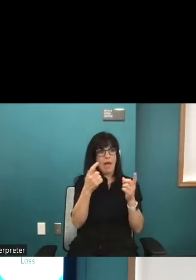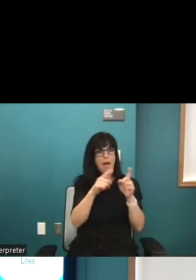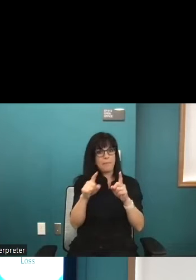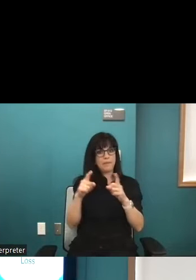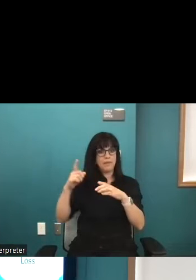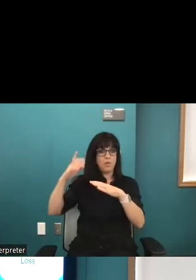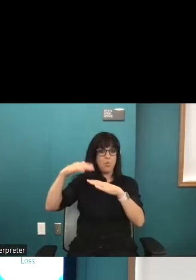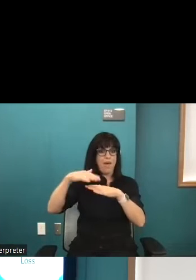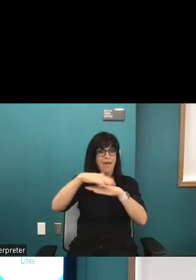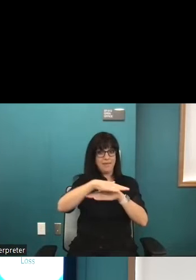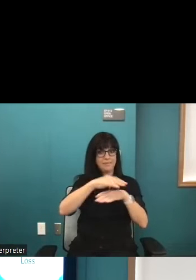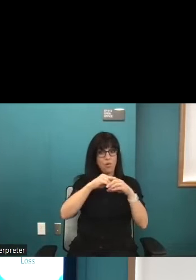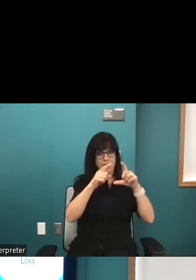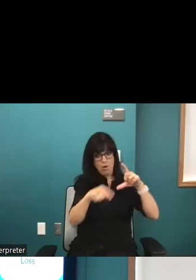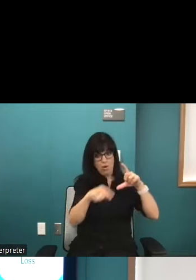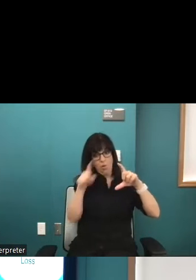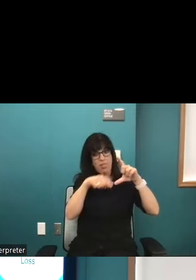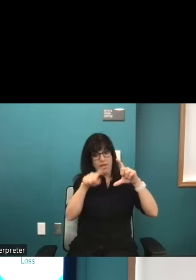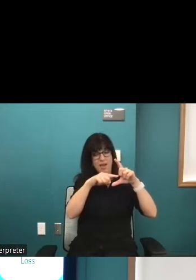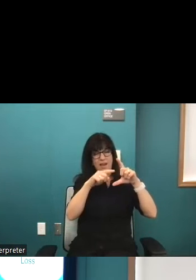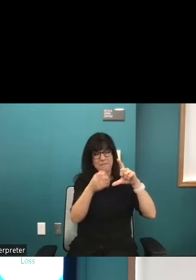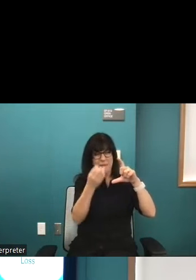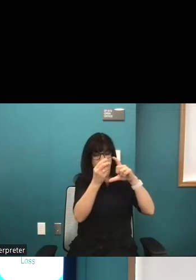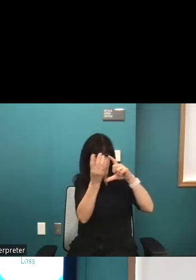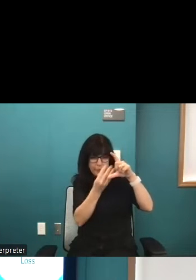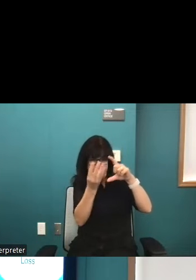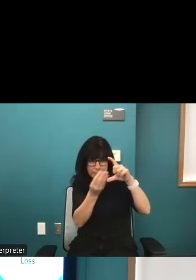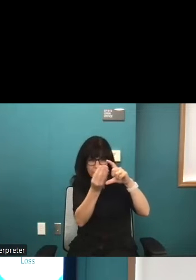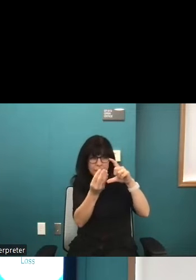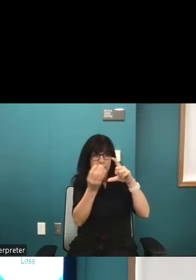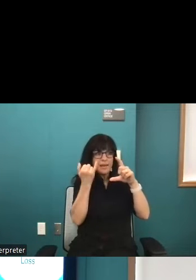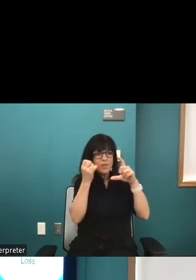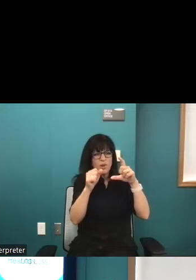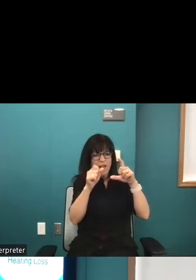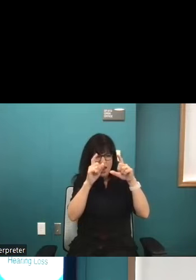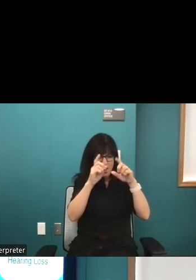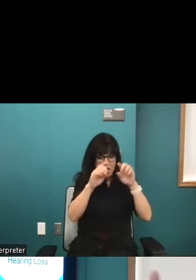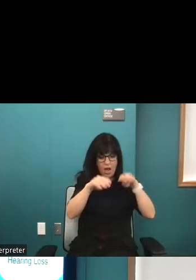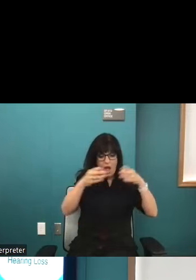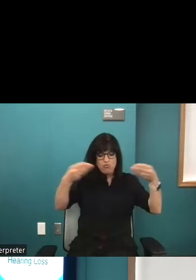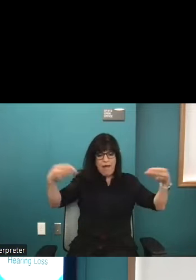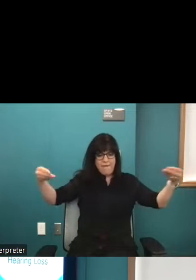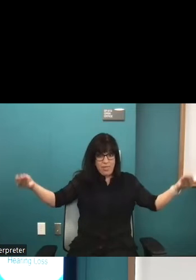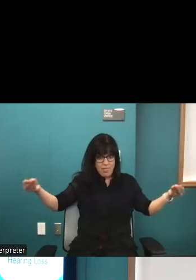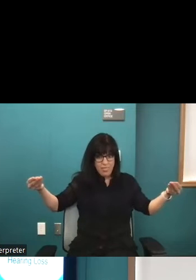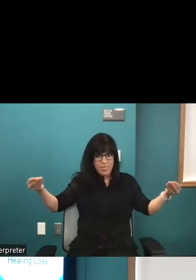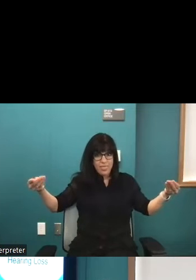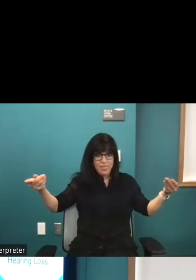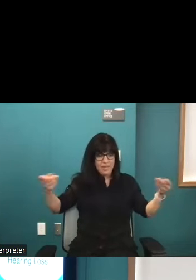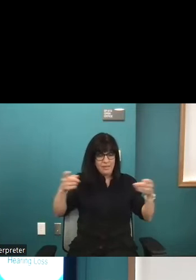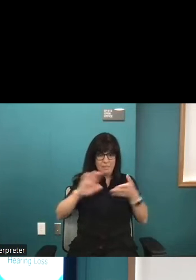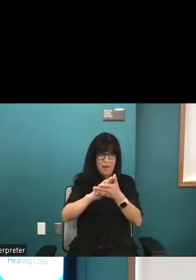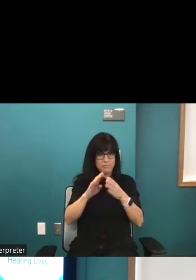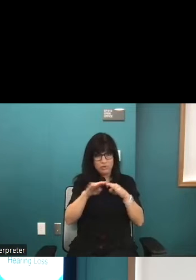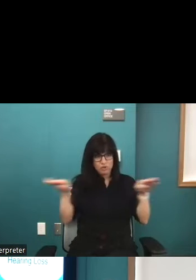those waves are carried into the cochlea, where thousands of hair cells are. If you could unravel that cochlea, if you could, and straighten it out, you'd